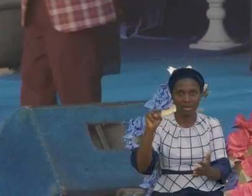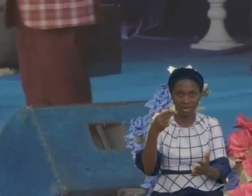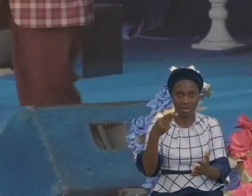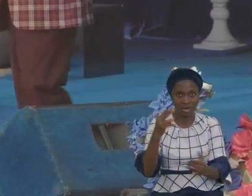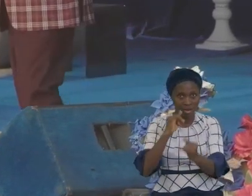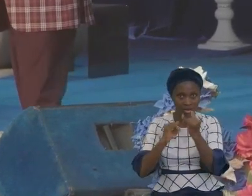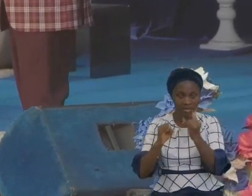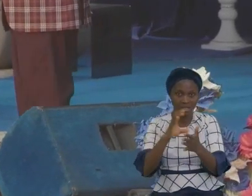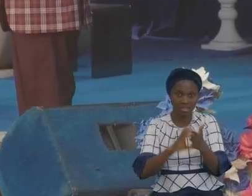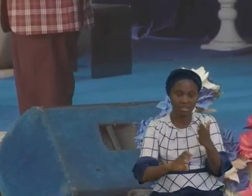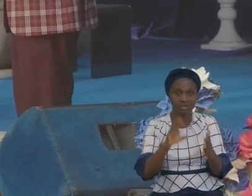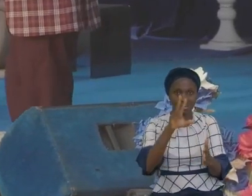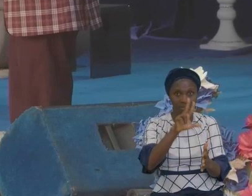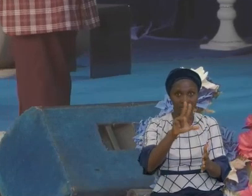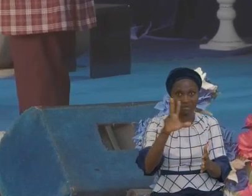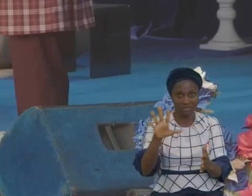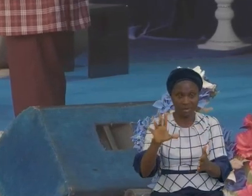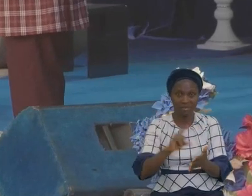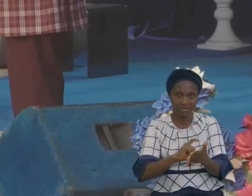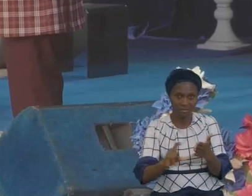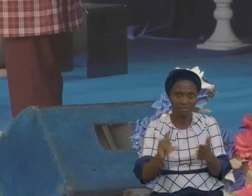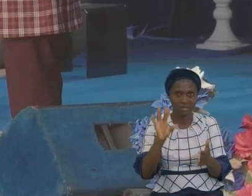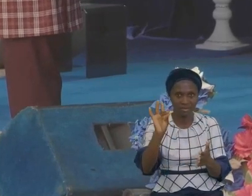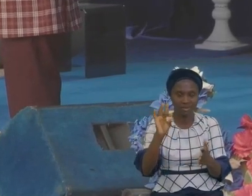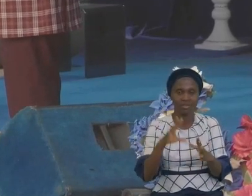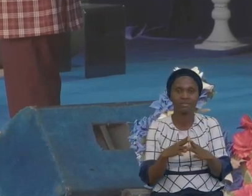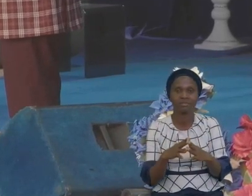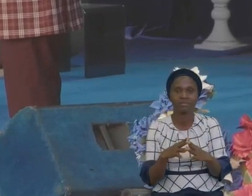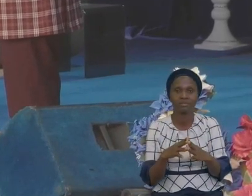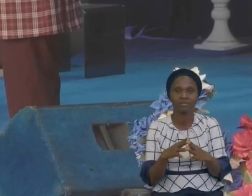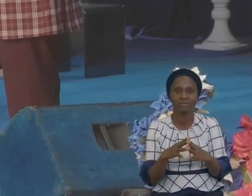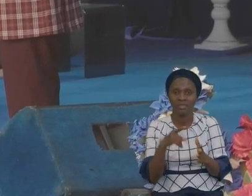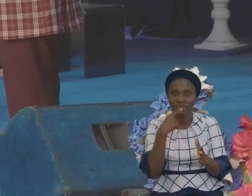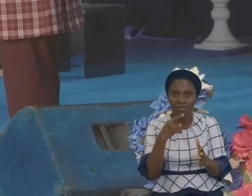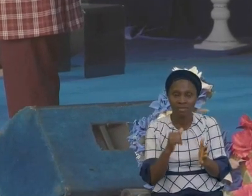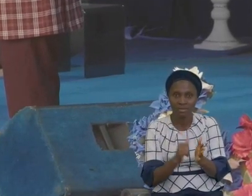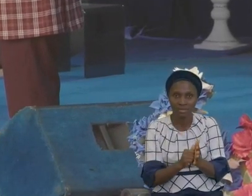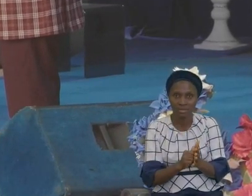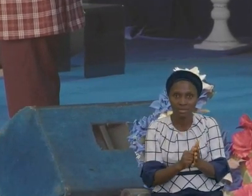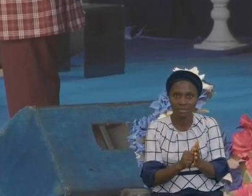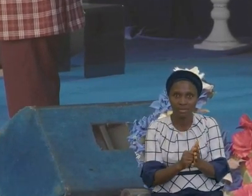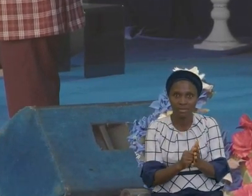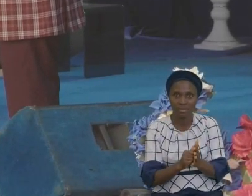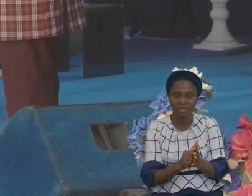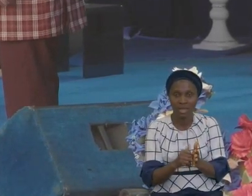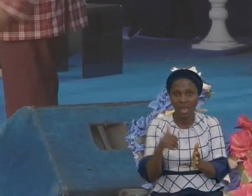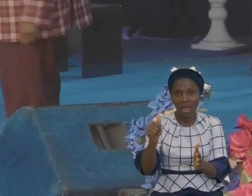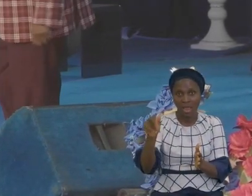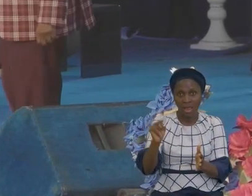8. It says, "An highway shall be there,